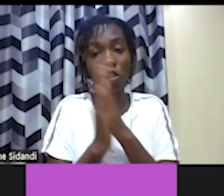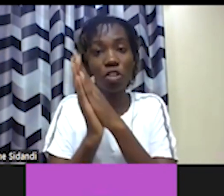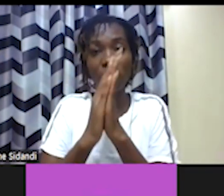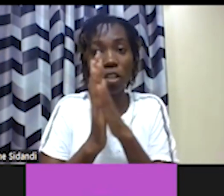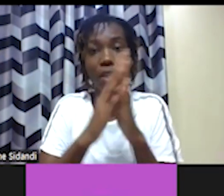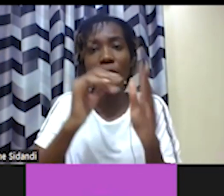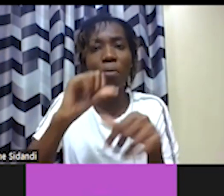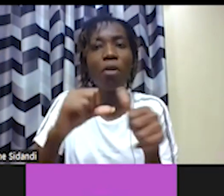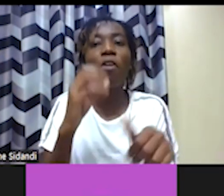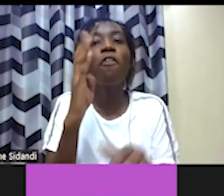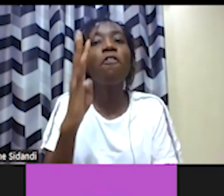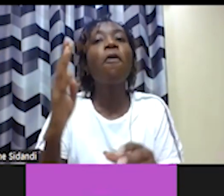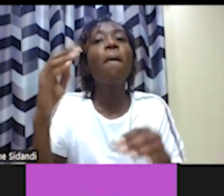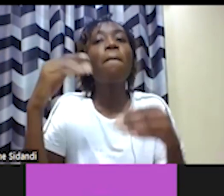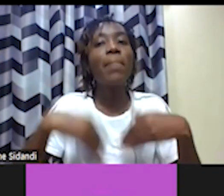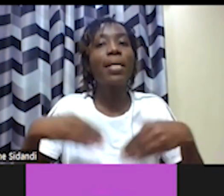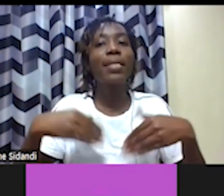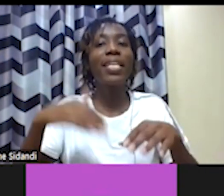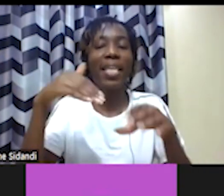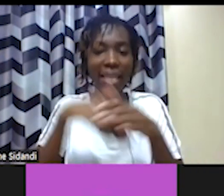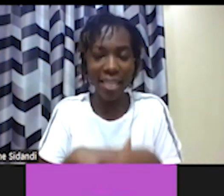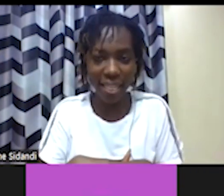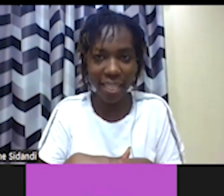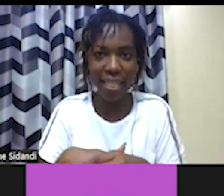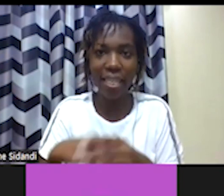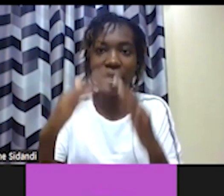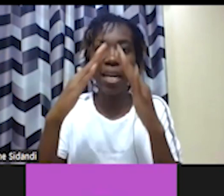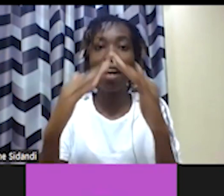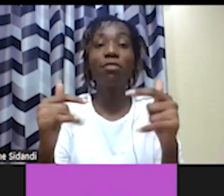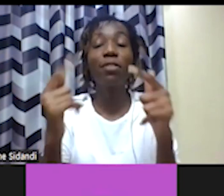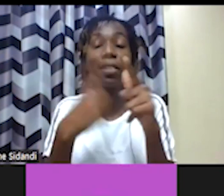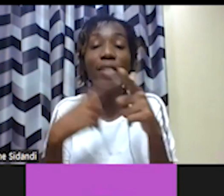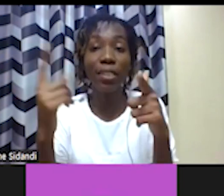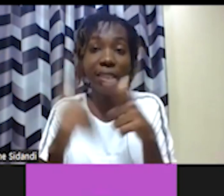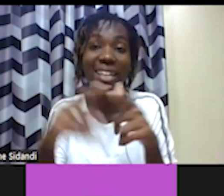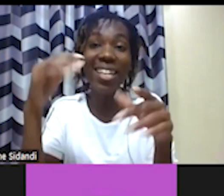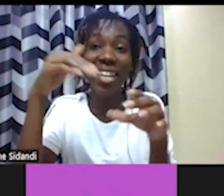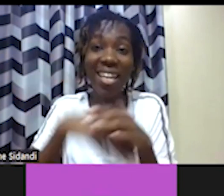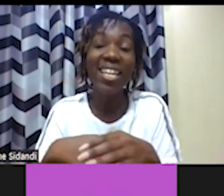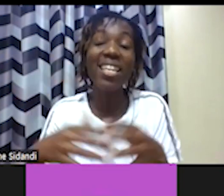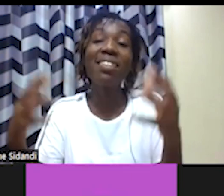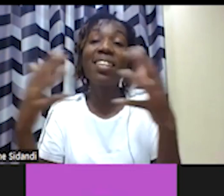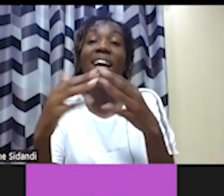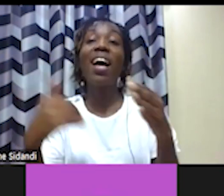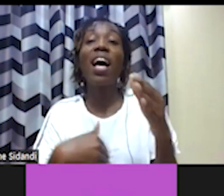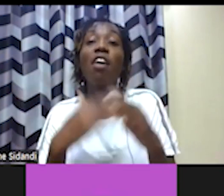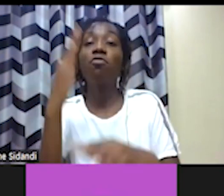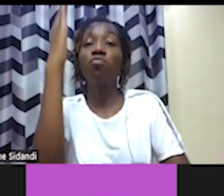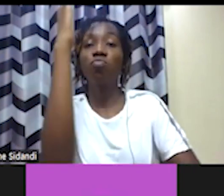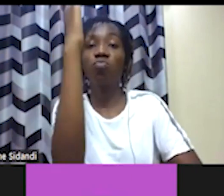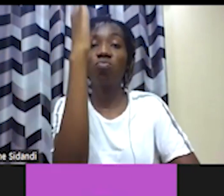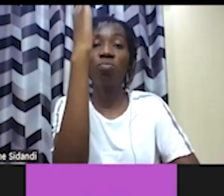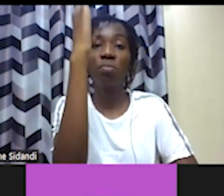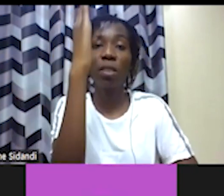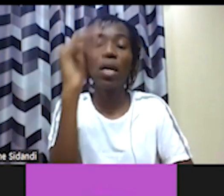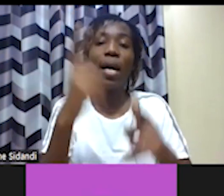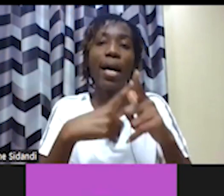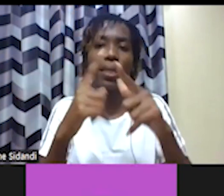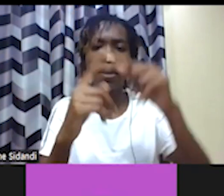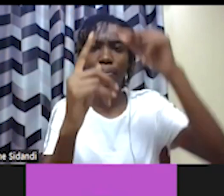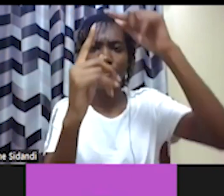either 4 monkeys were put in a cage. And in this cage, there's a pillar, and on top there were